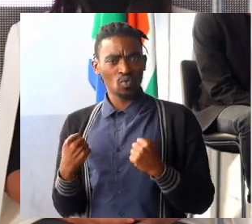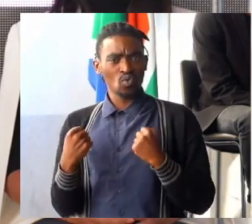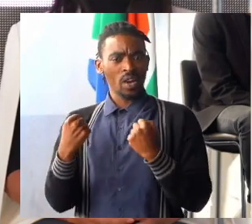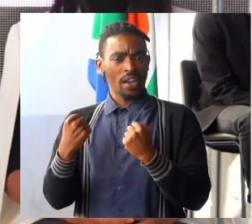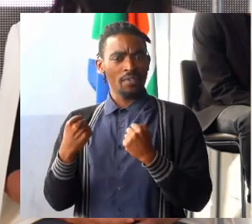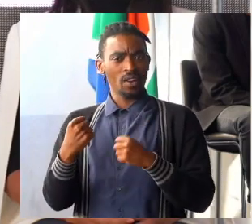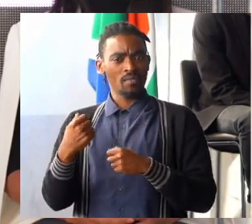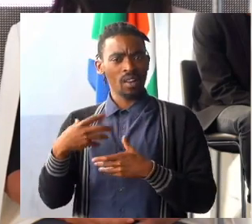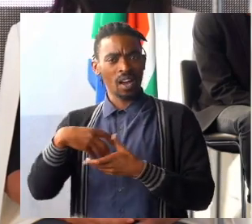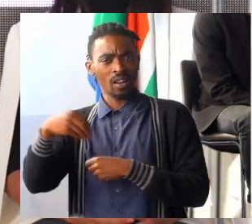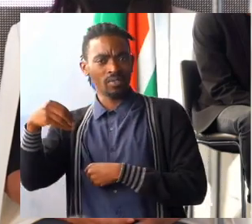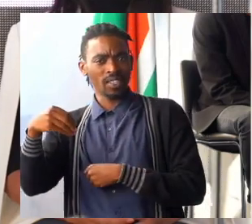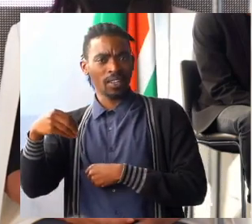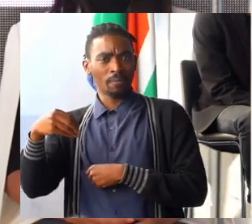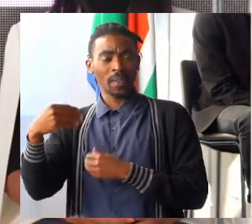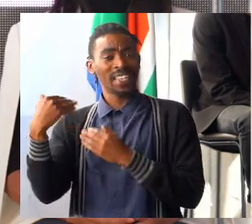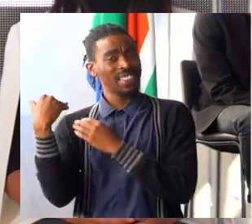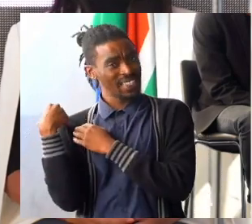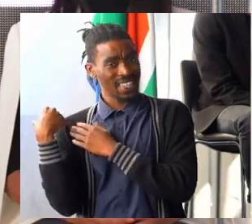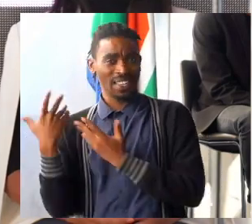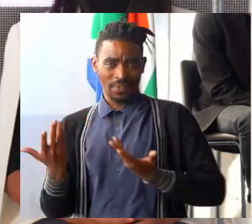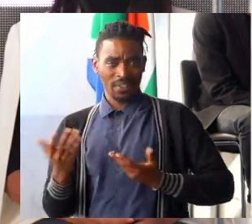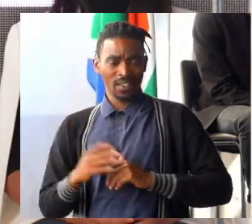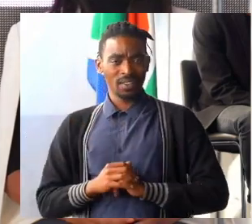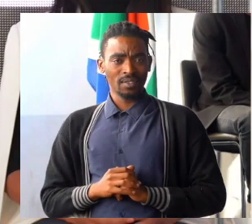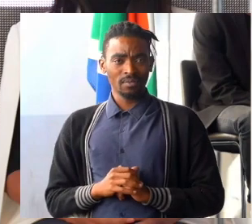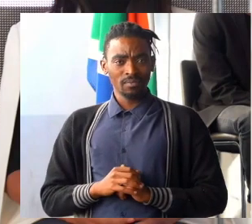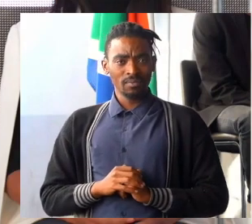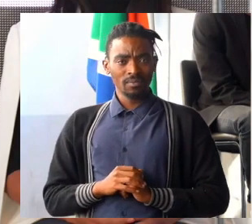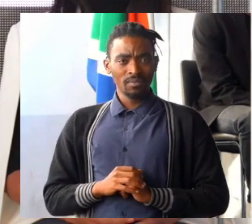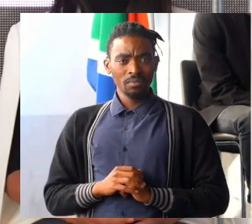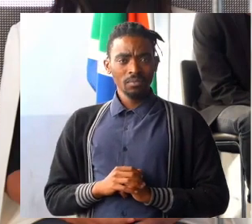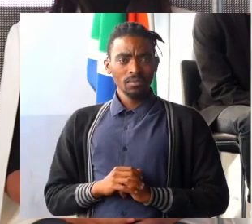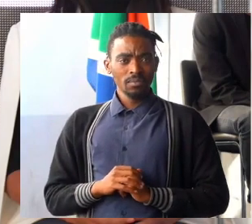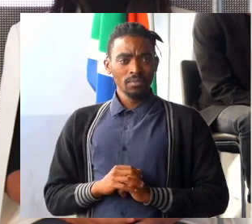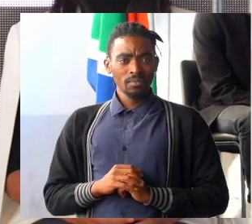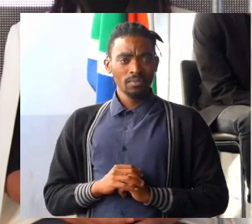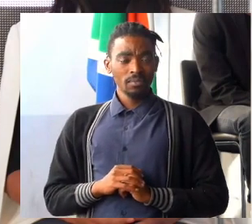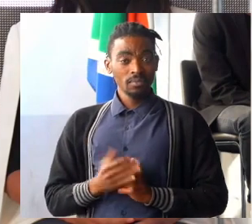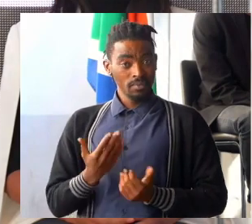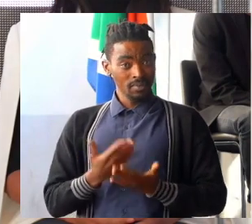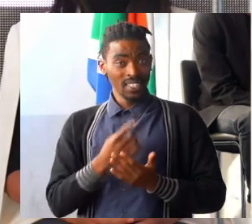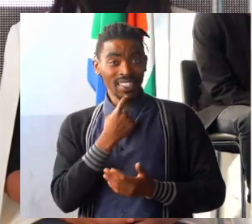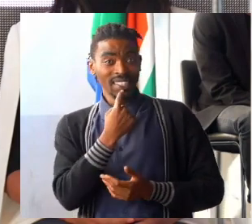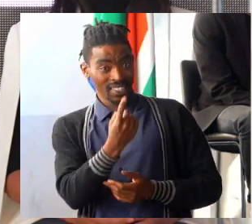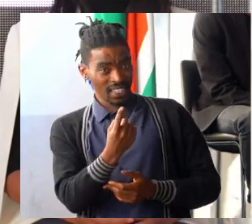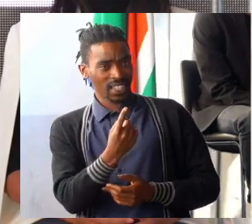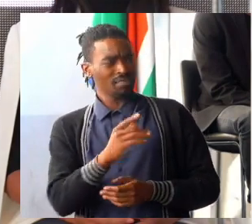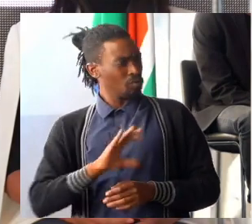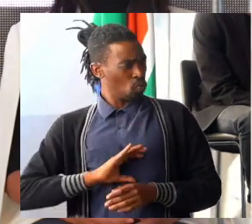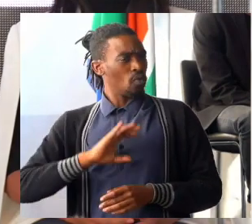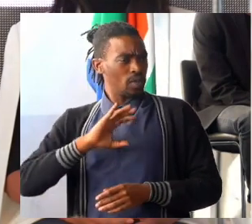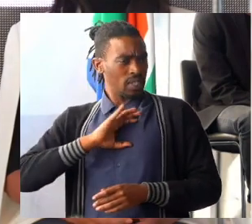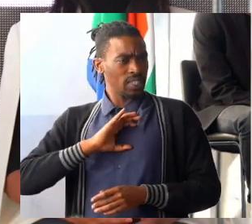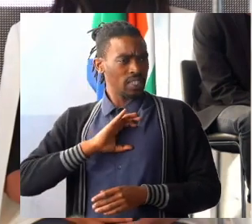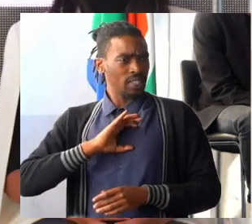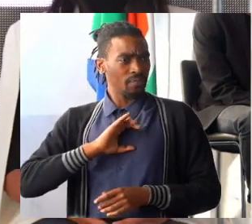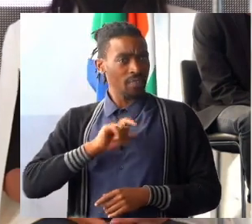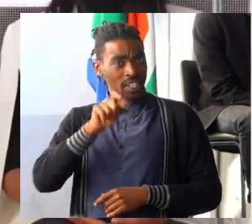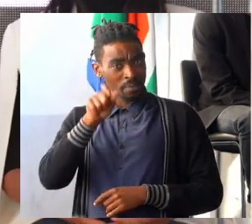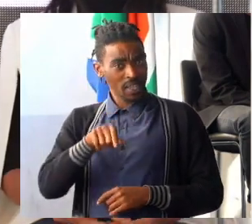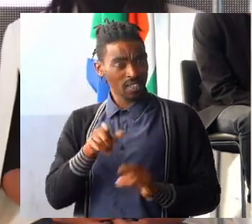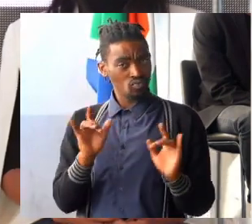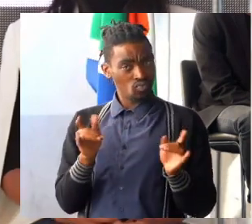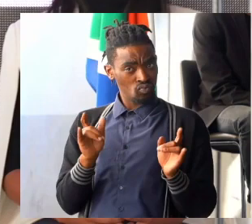is safer than what remains of the tarred road. I can tell you confidently, there is someone watching me